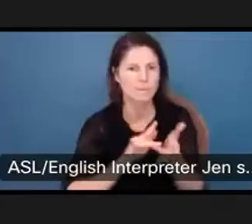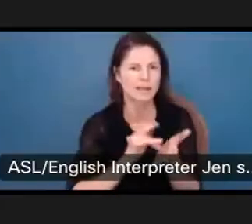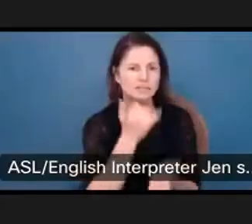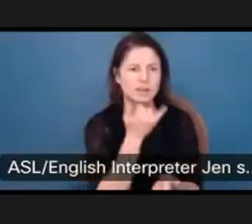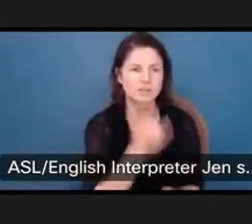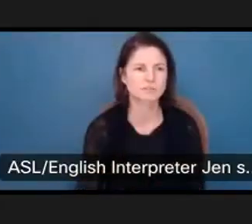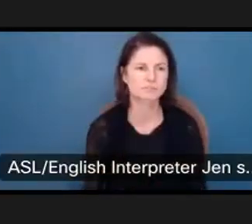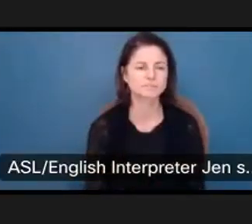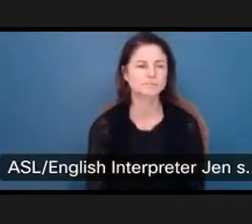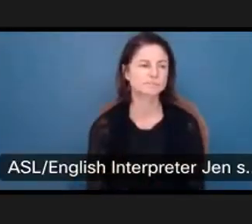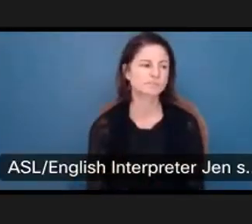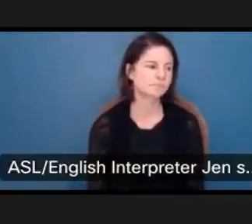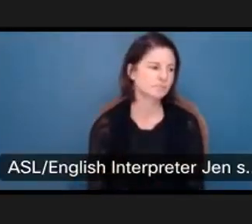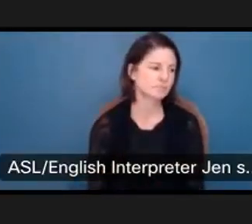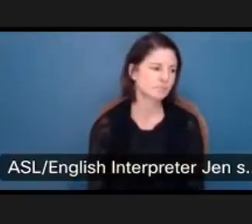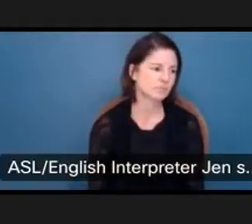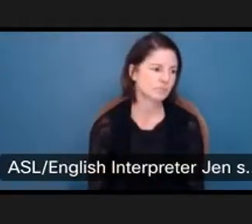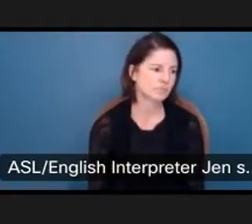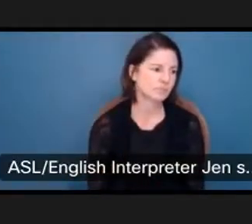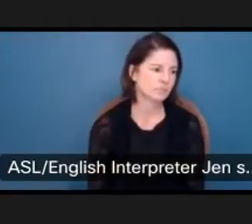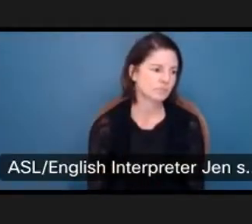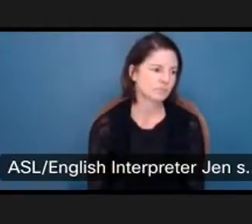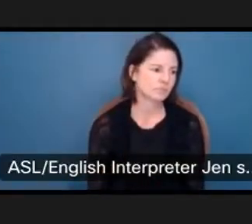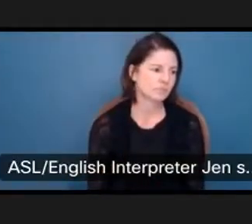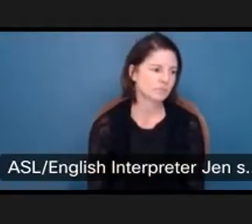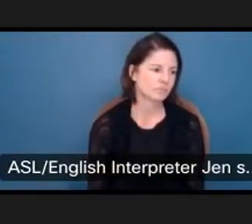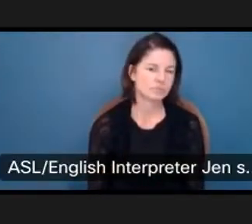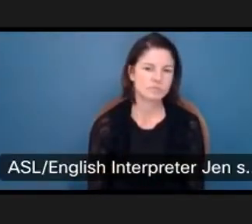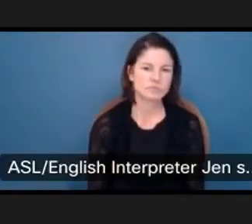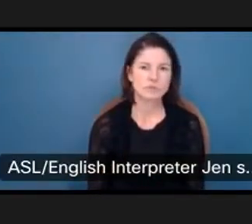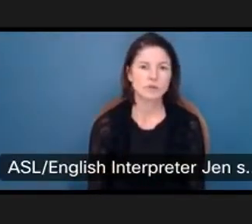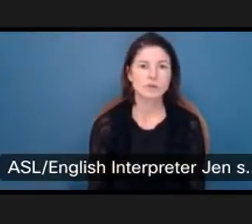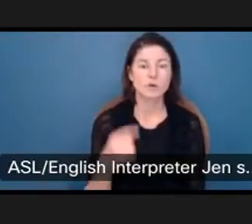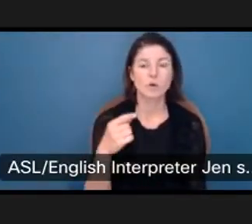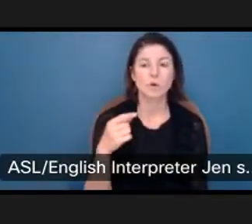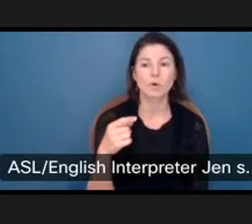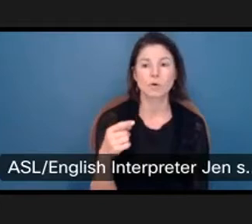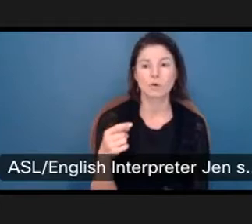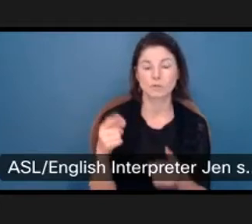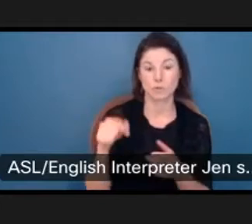All right. So with that being said, I'm actually going to say goodbye to the group of folks that have logged